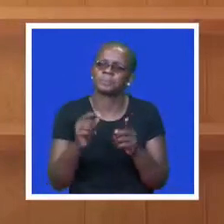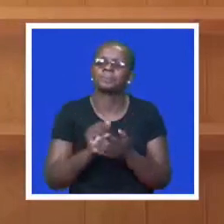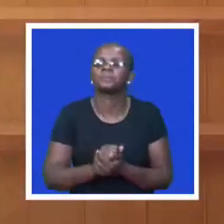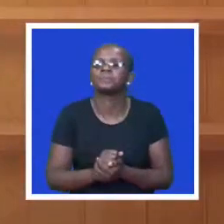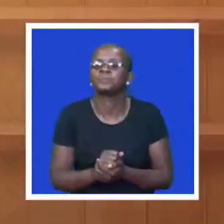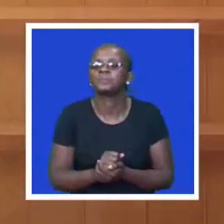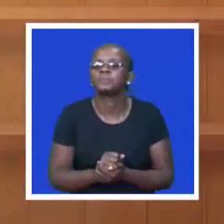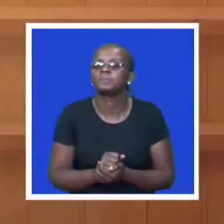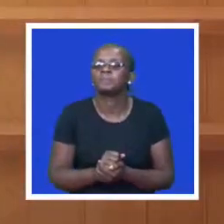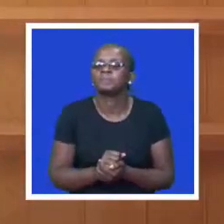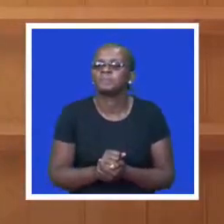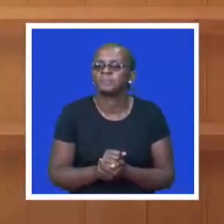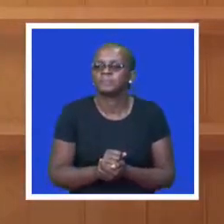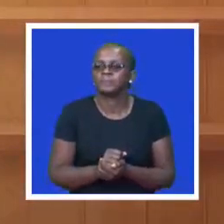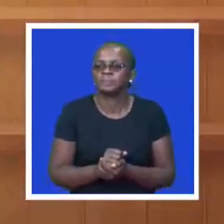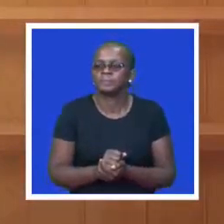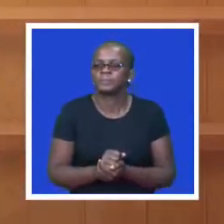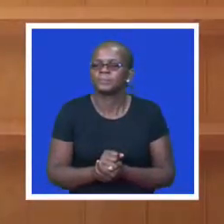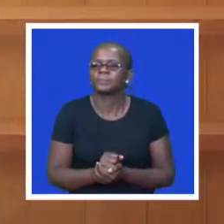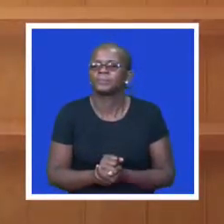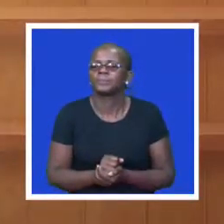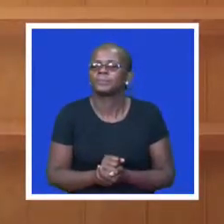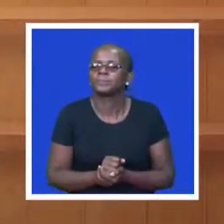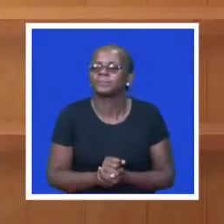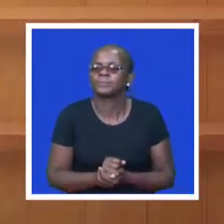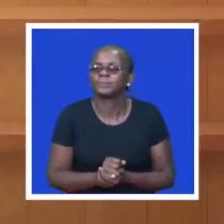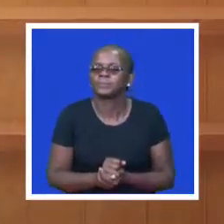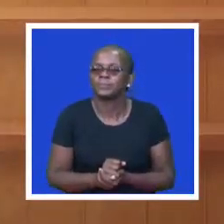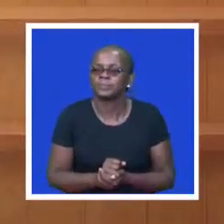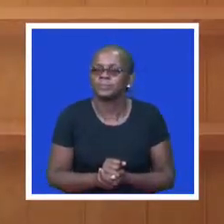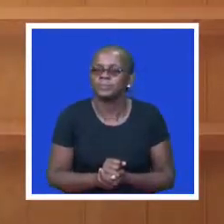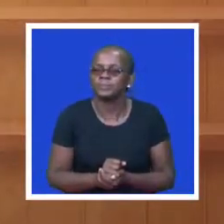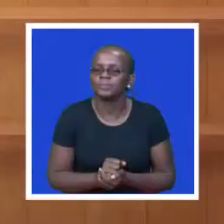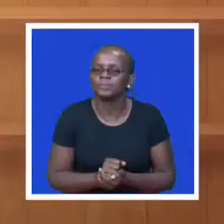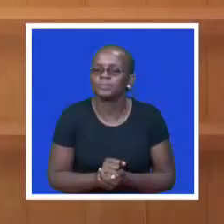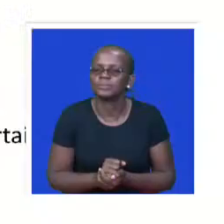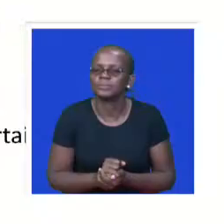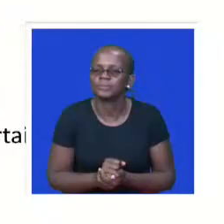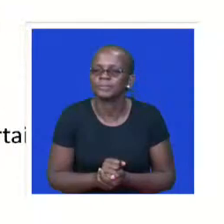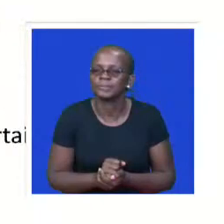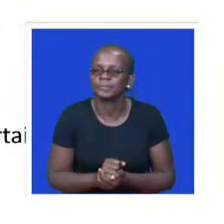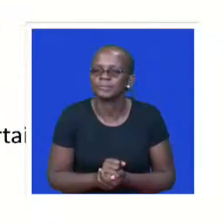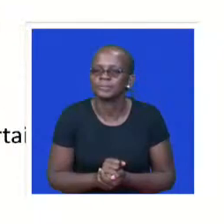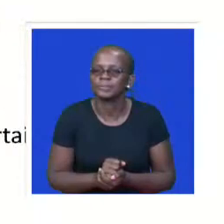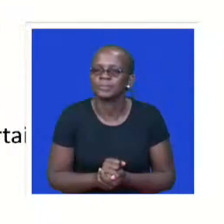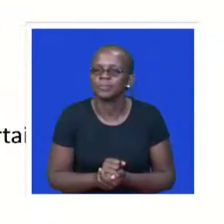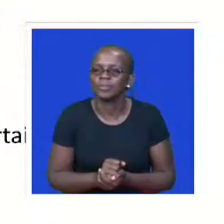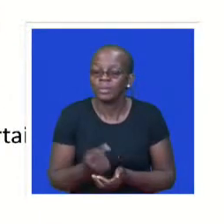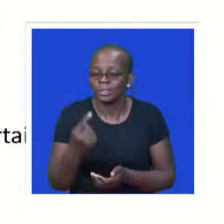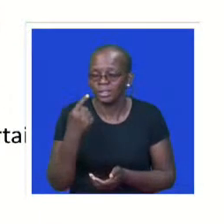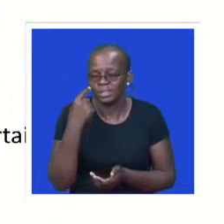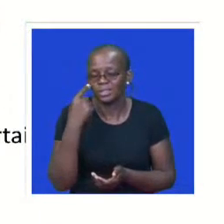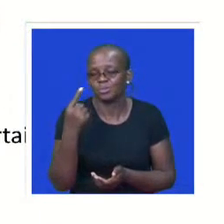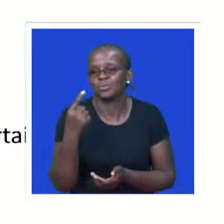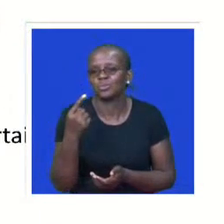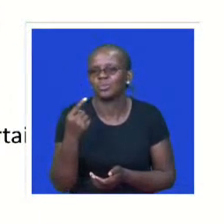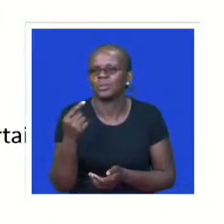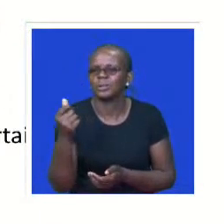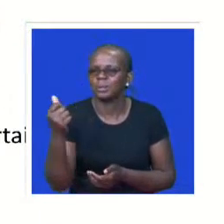at. So sin, dear Lena, we can see that from our slide, sin